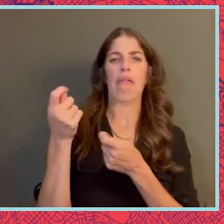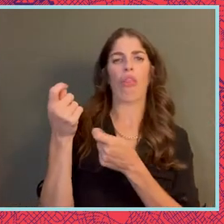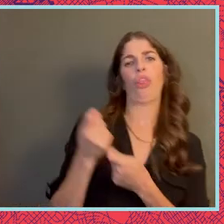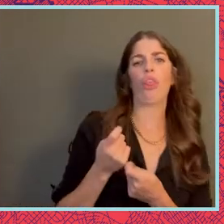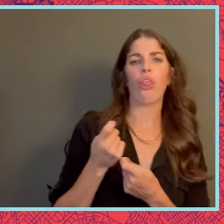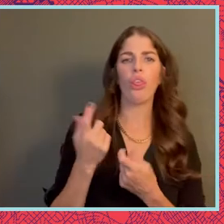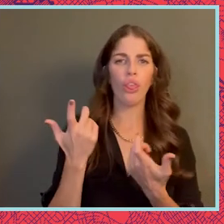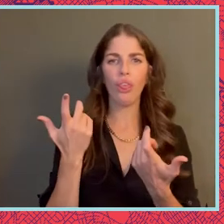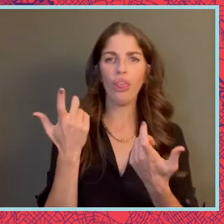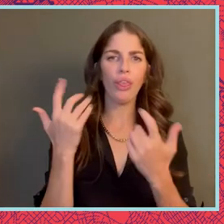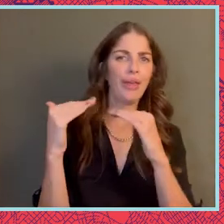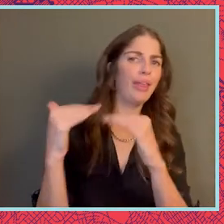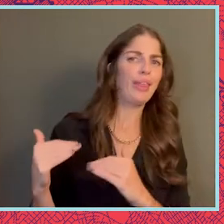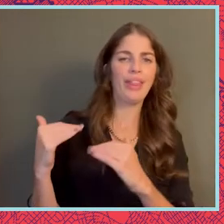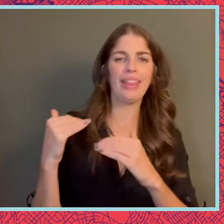drag on the